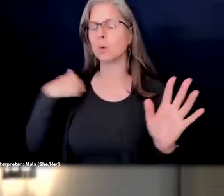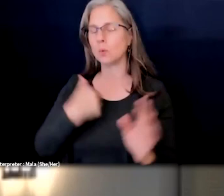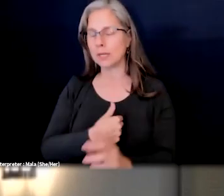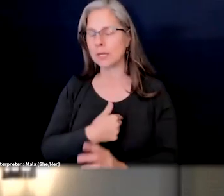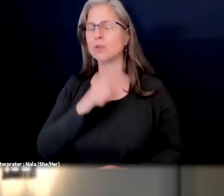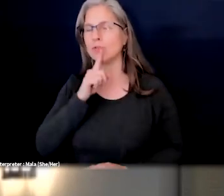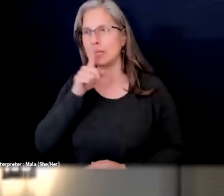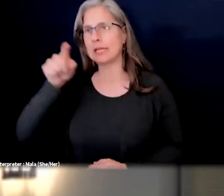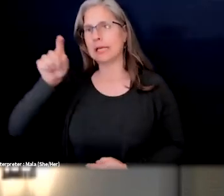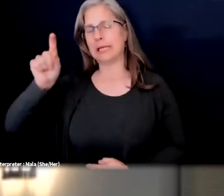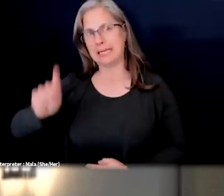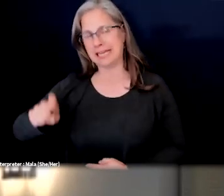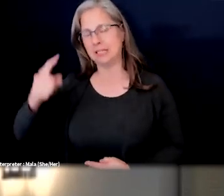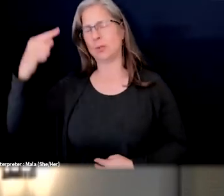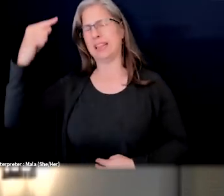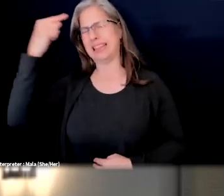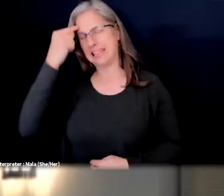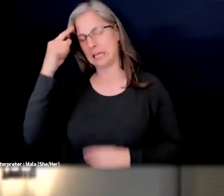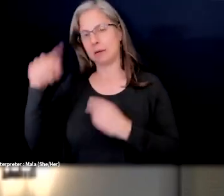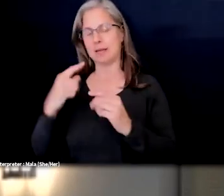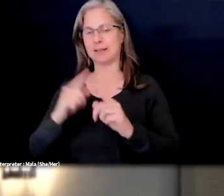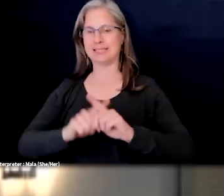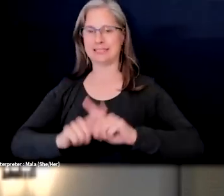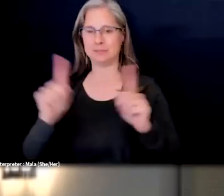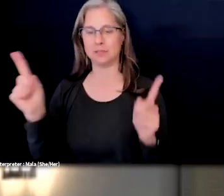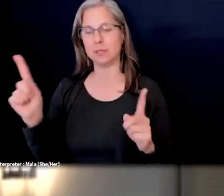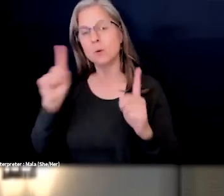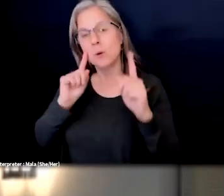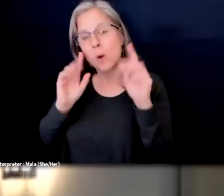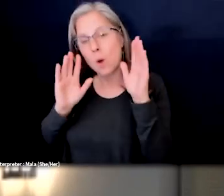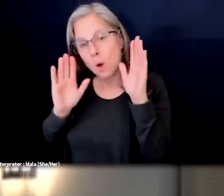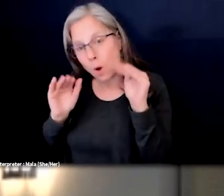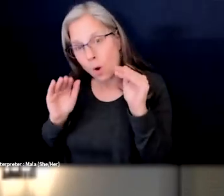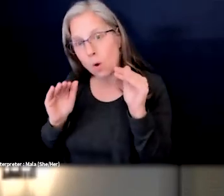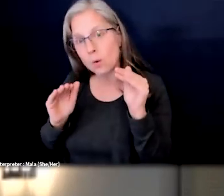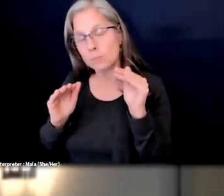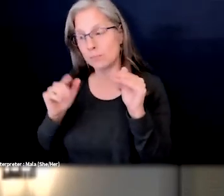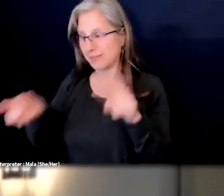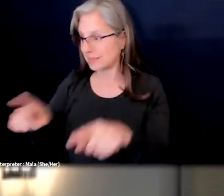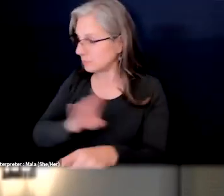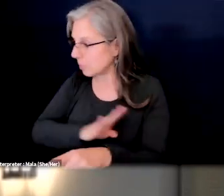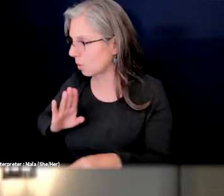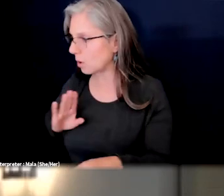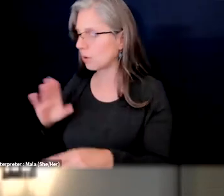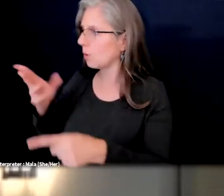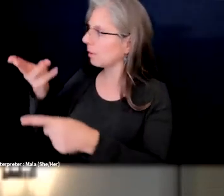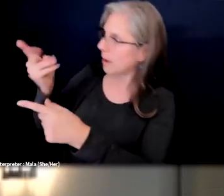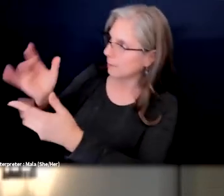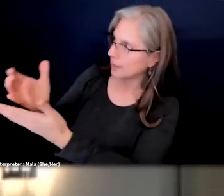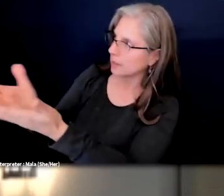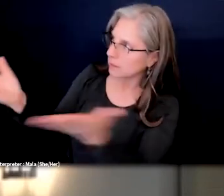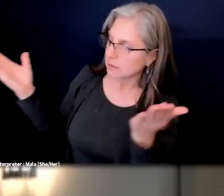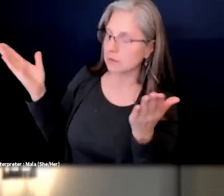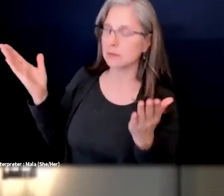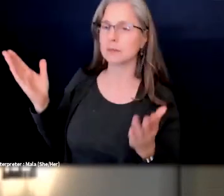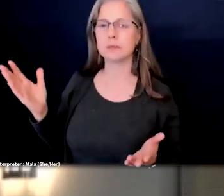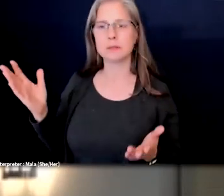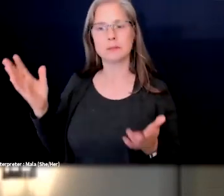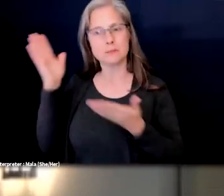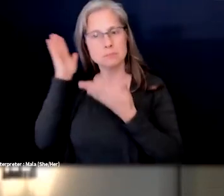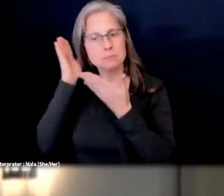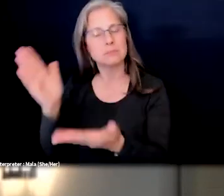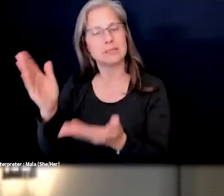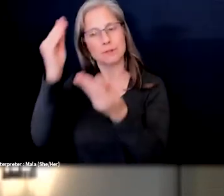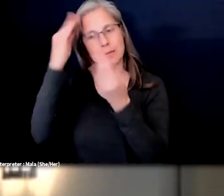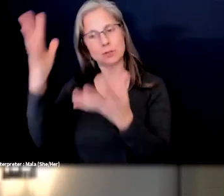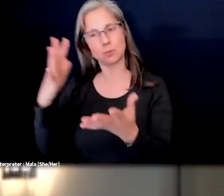really think about this differently, and we hope to bring this board, our public, and others information so that we